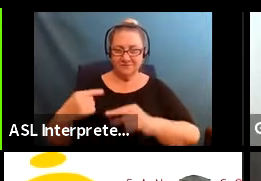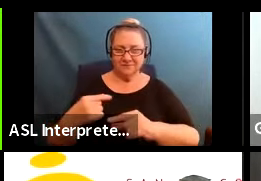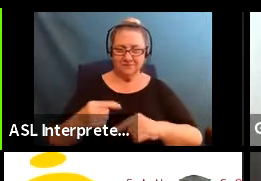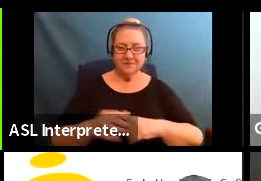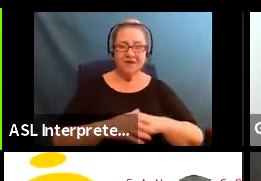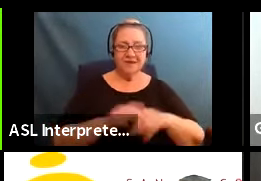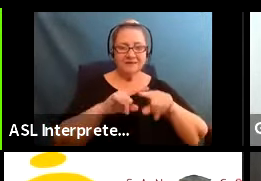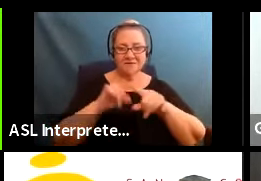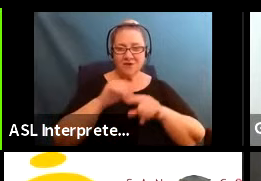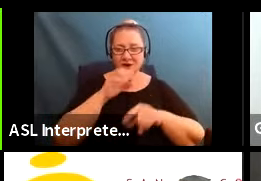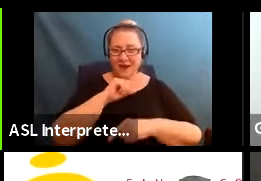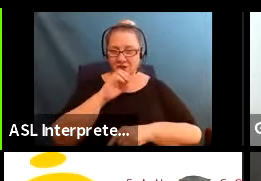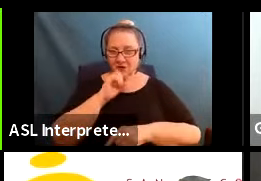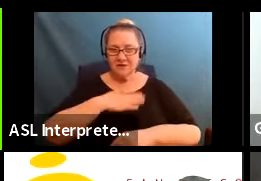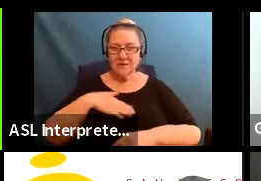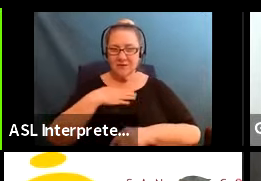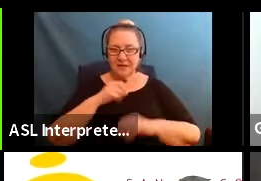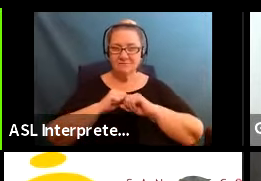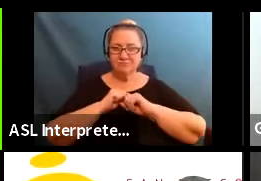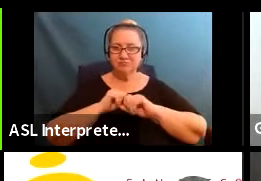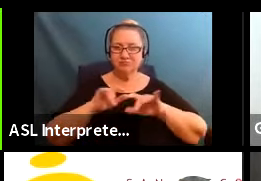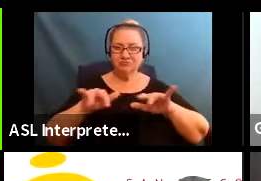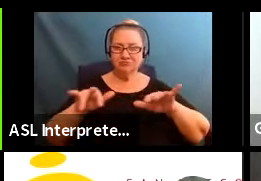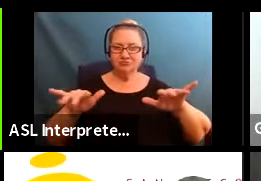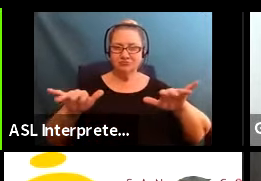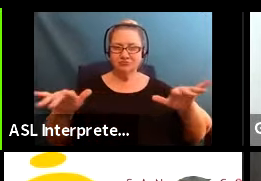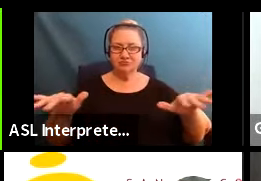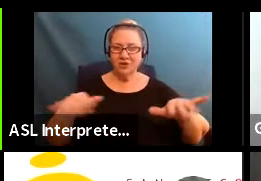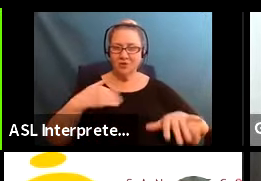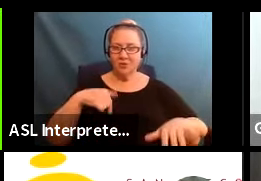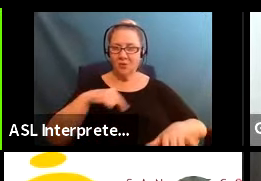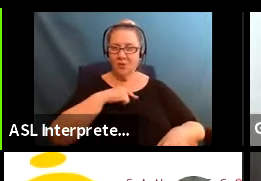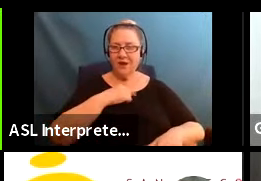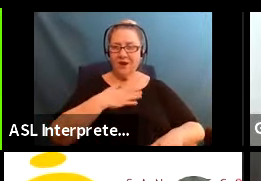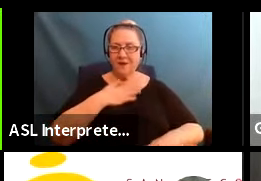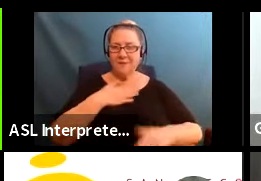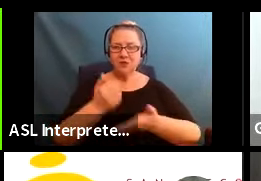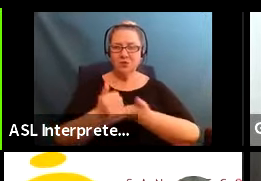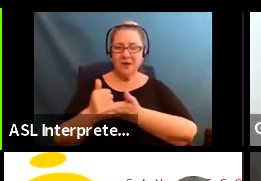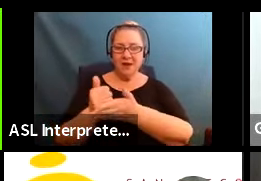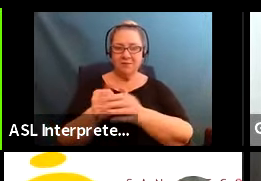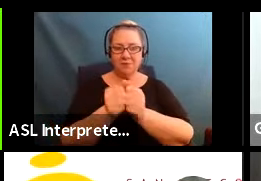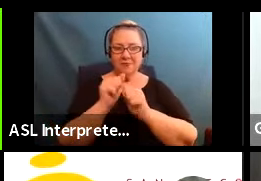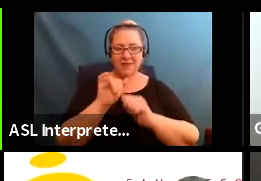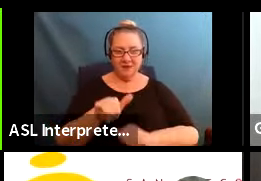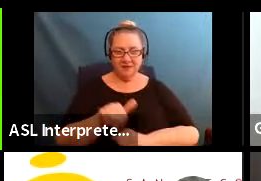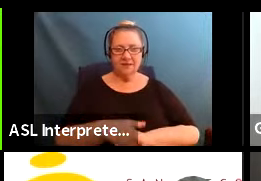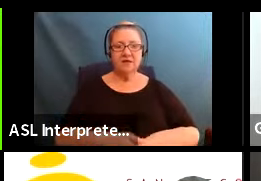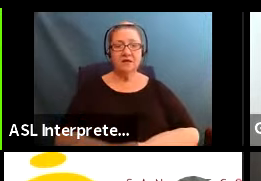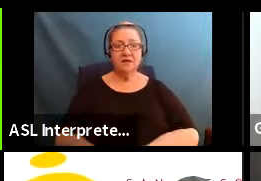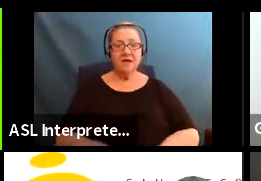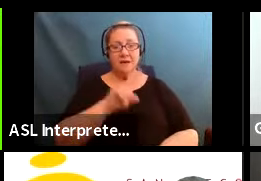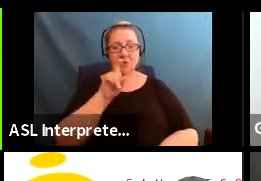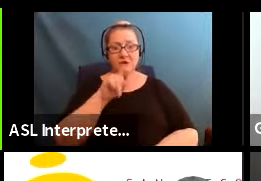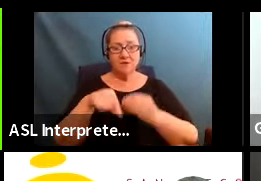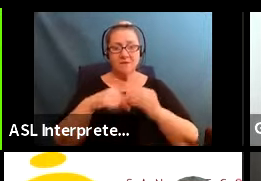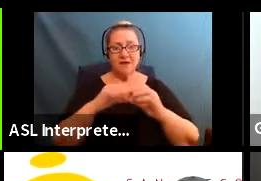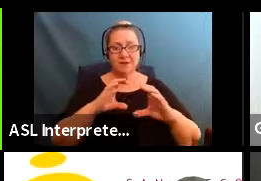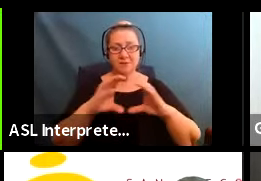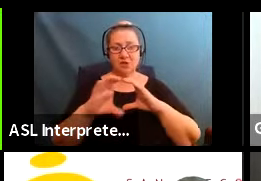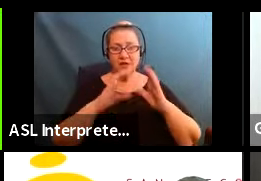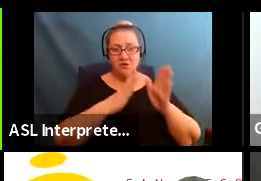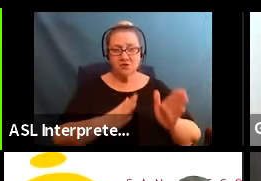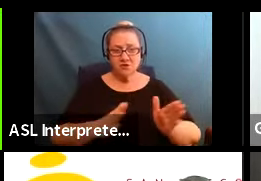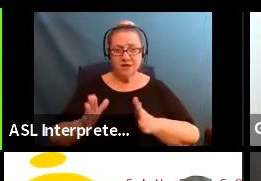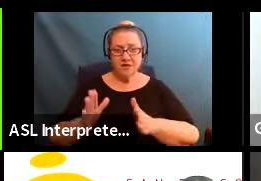Please do everything you can to disseminate broadly, and we are happy to help with that. My question is about the communication strategies that were presented earlier.